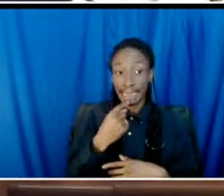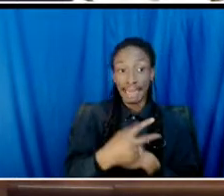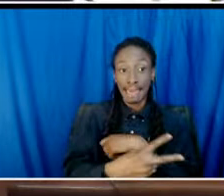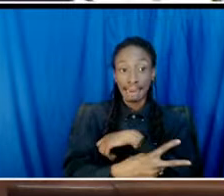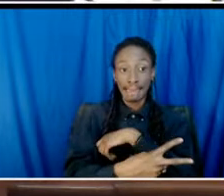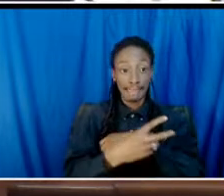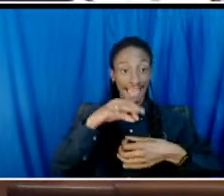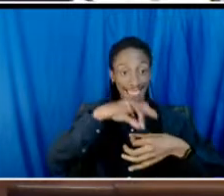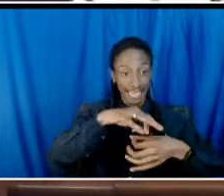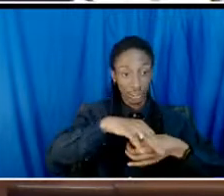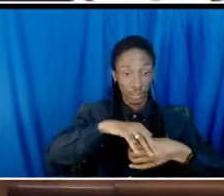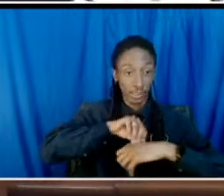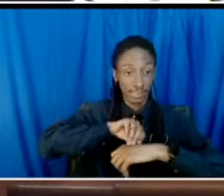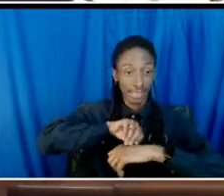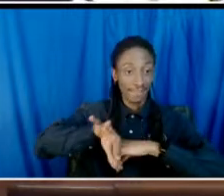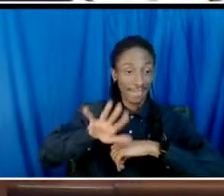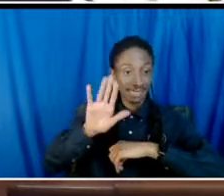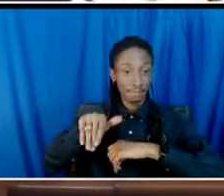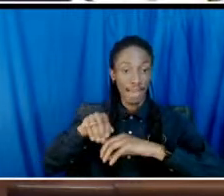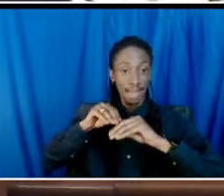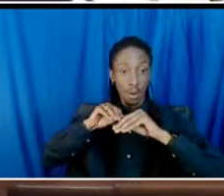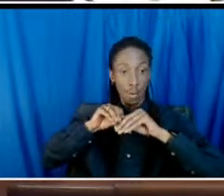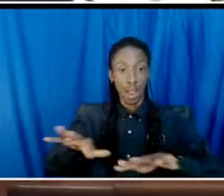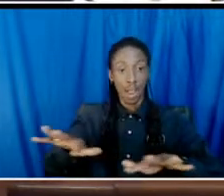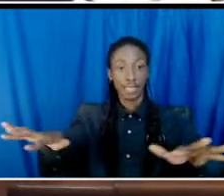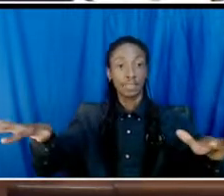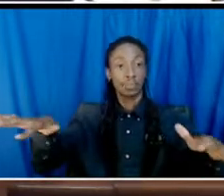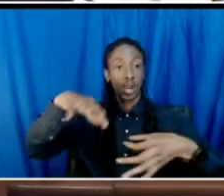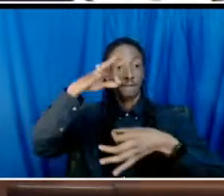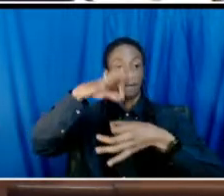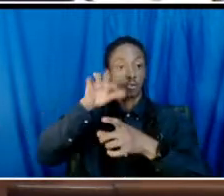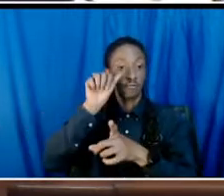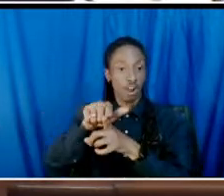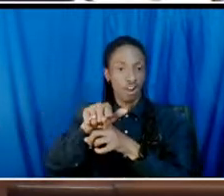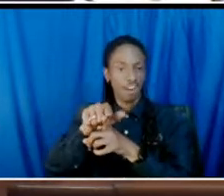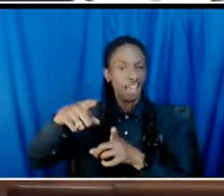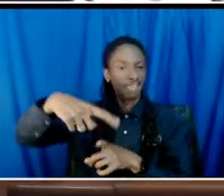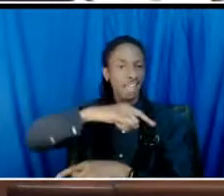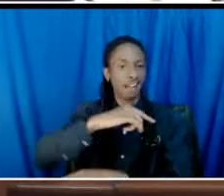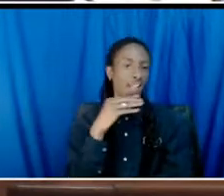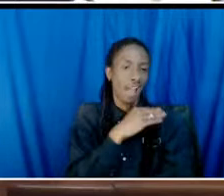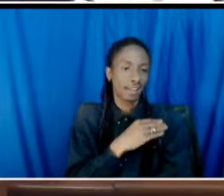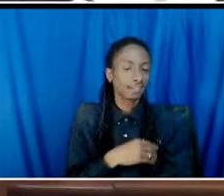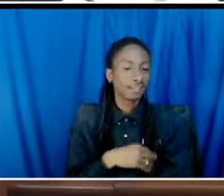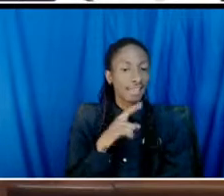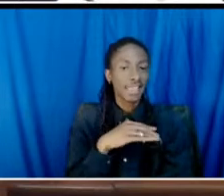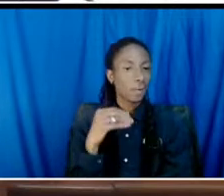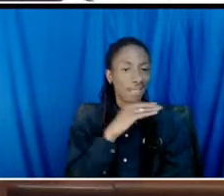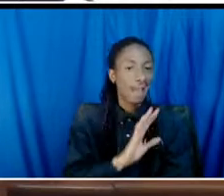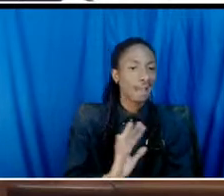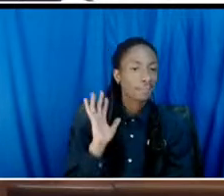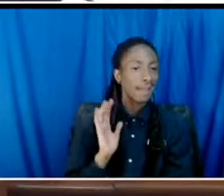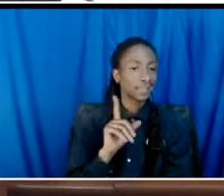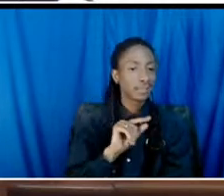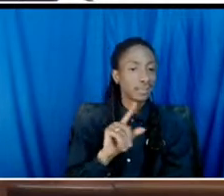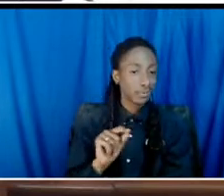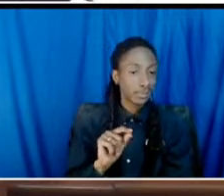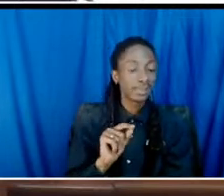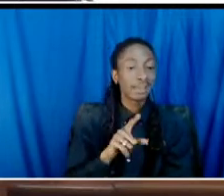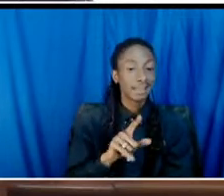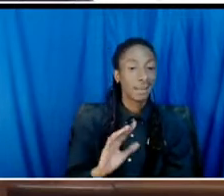by widespread voter fraud are lying. They were lying in 2020, they were lying